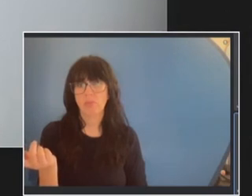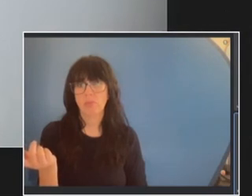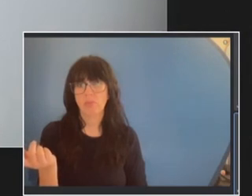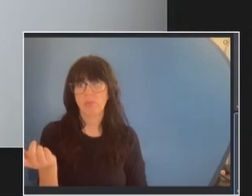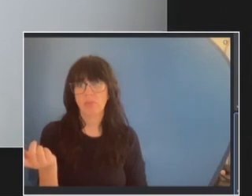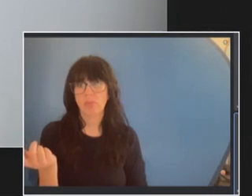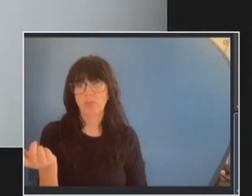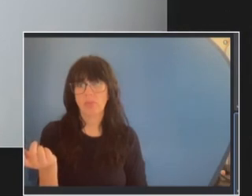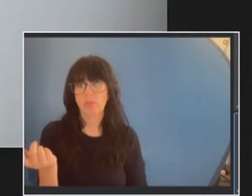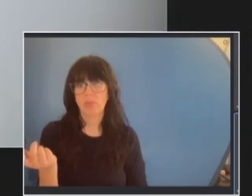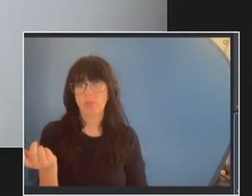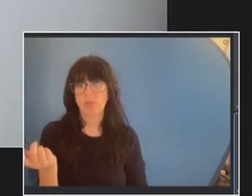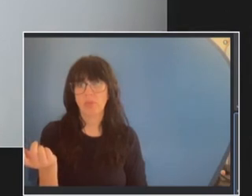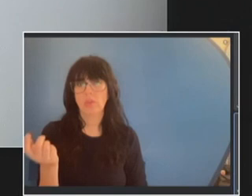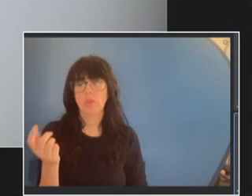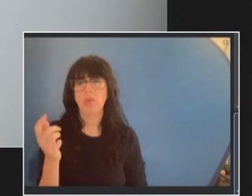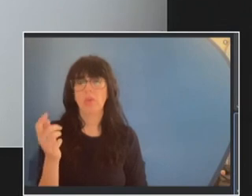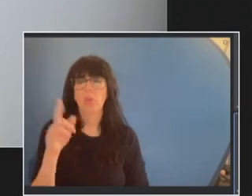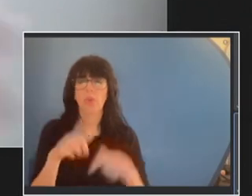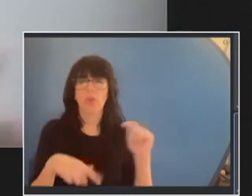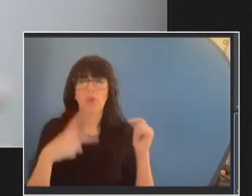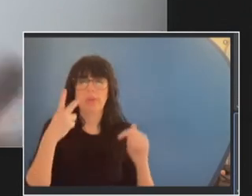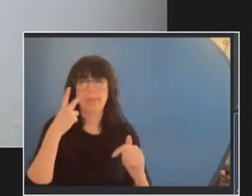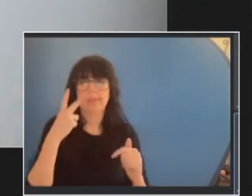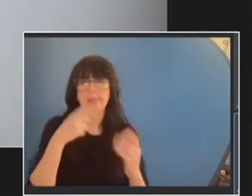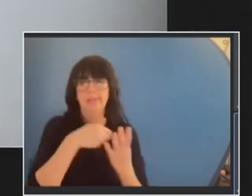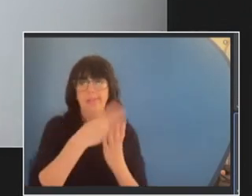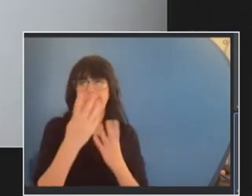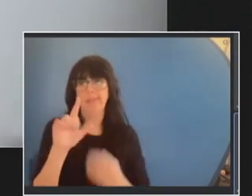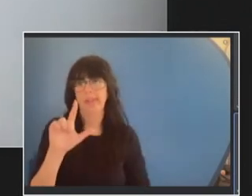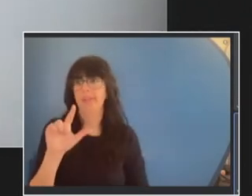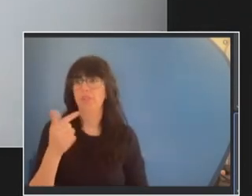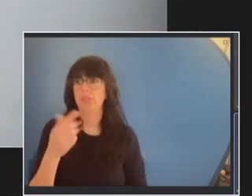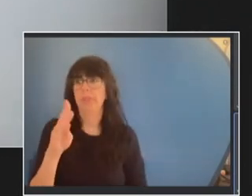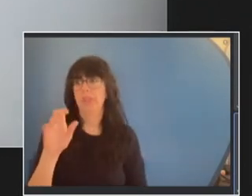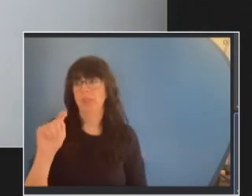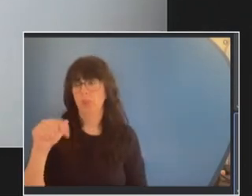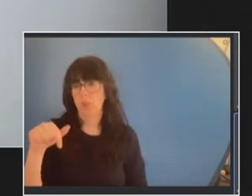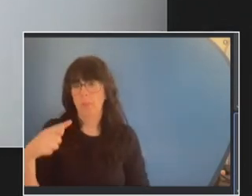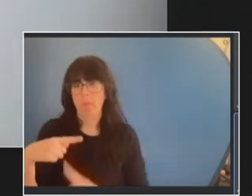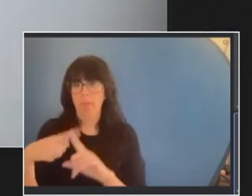that LGBTQ plus people, which that wasn't even a term then,